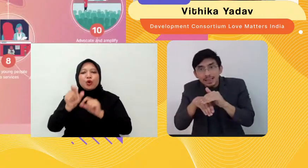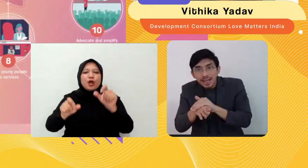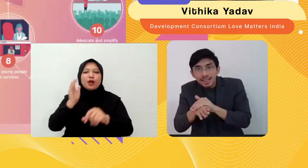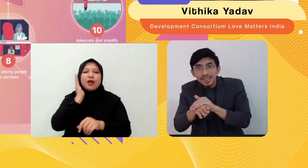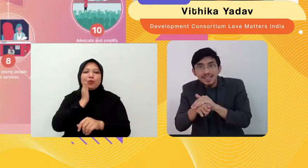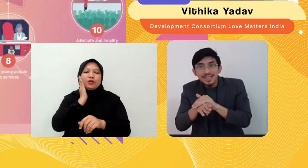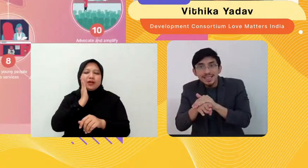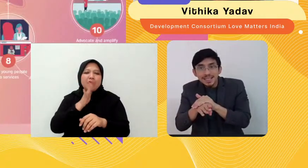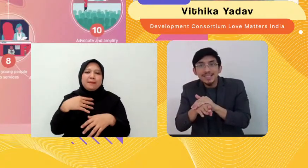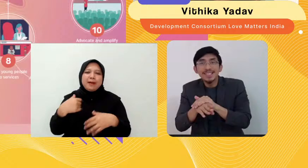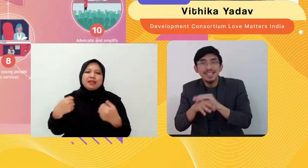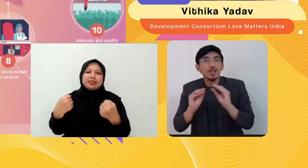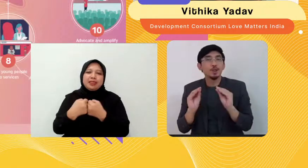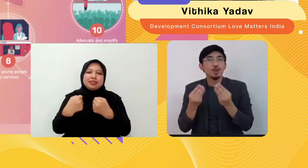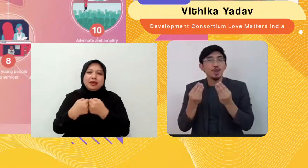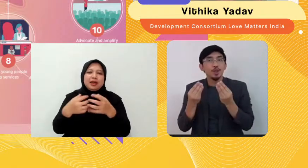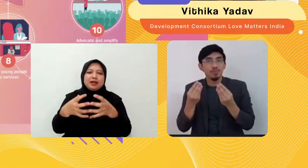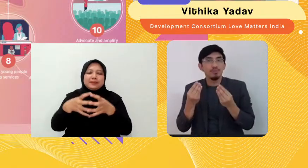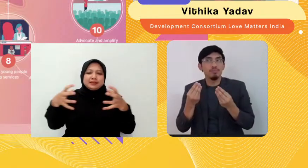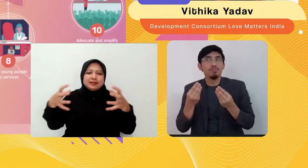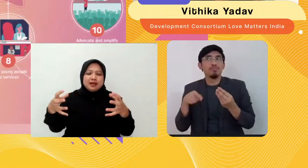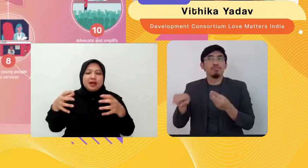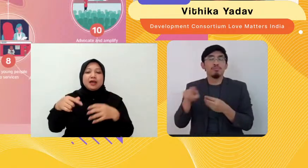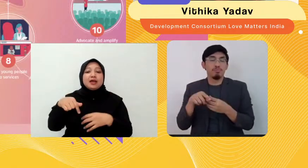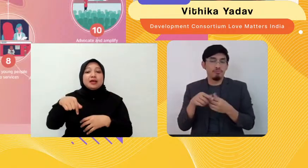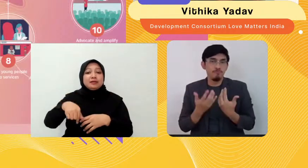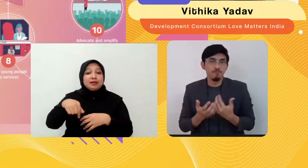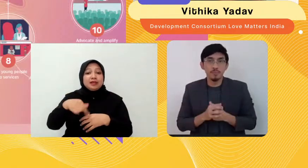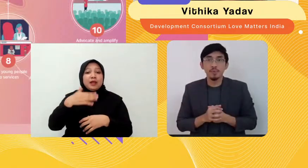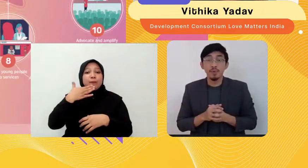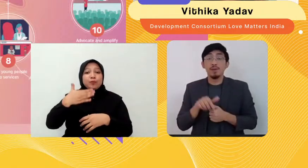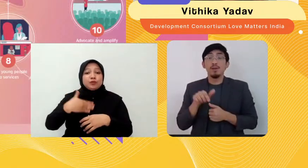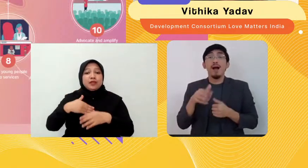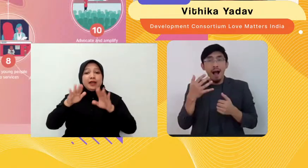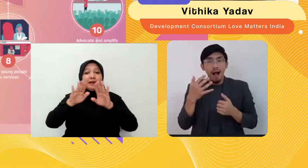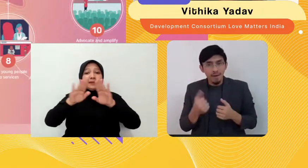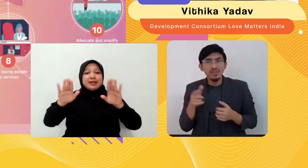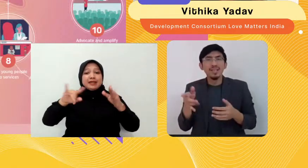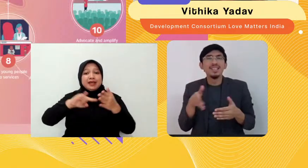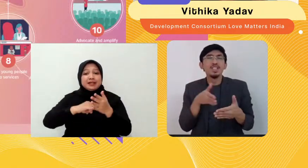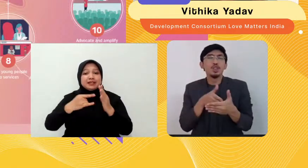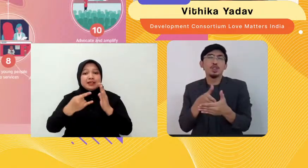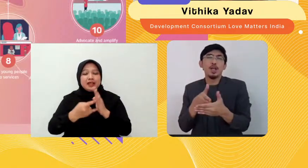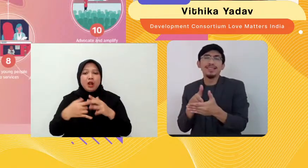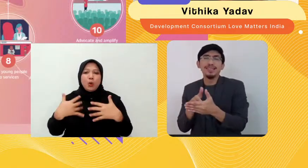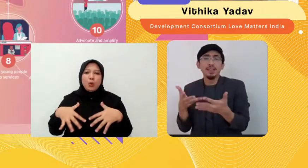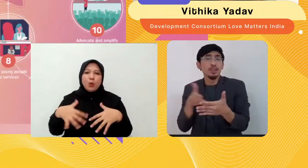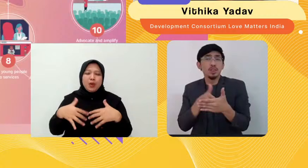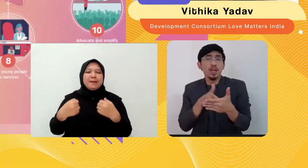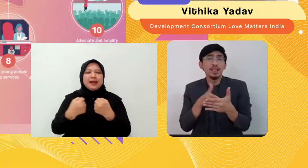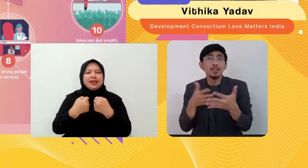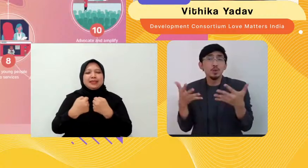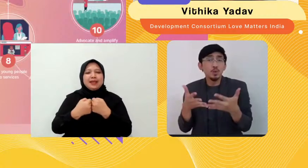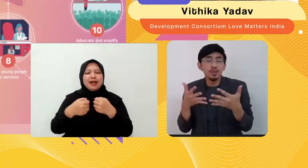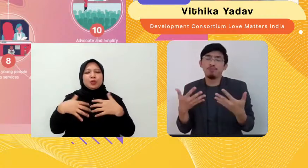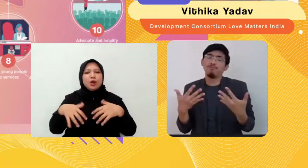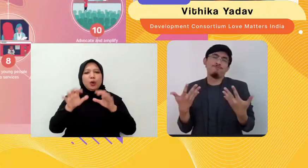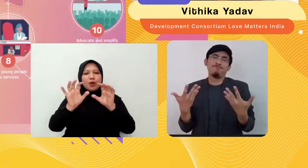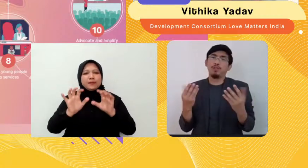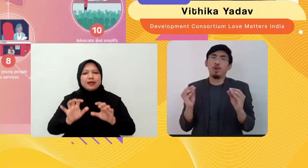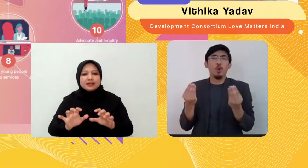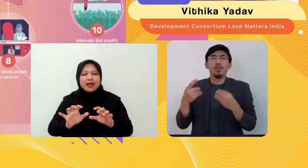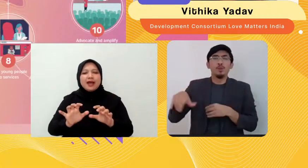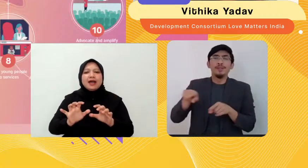while digital platforms have their own unique challenges, they're an amplifier for all kinds of information, good and bad